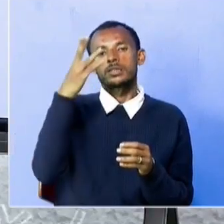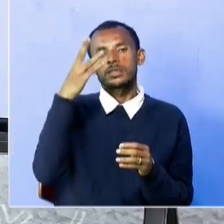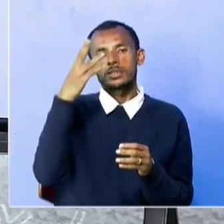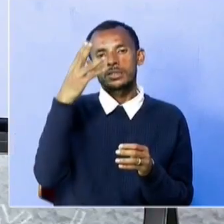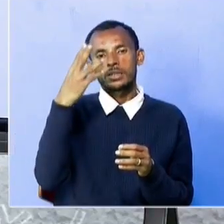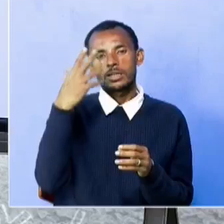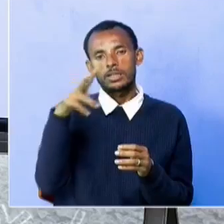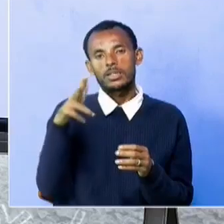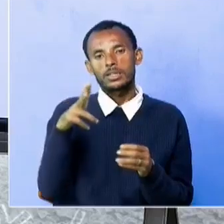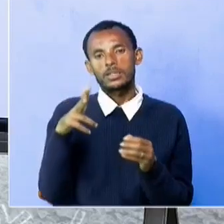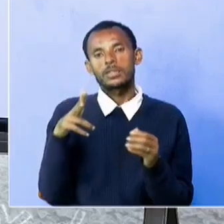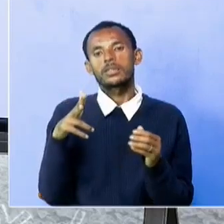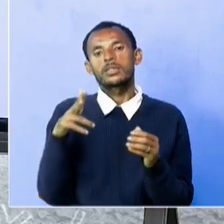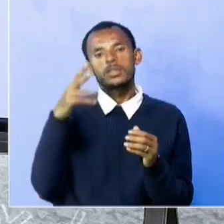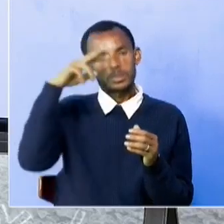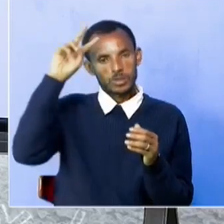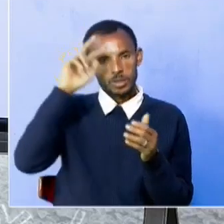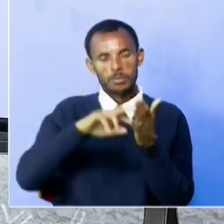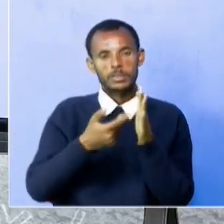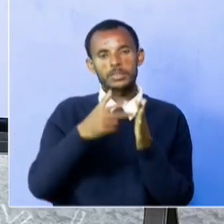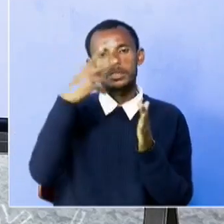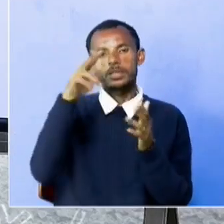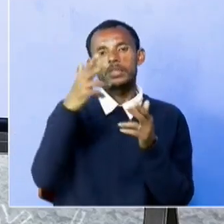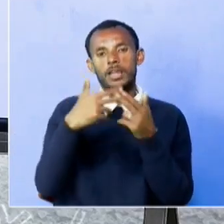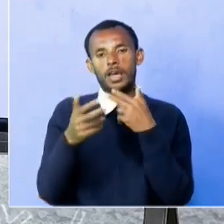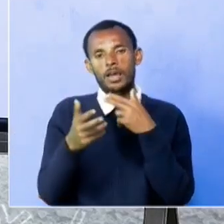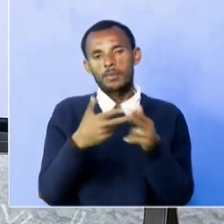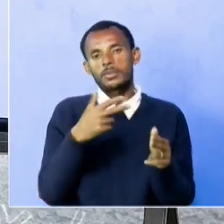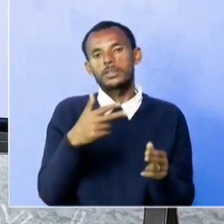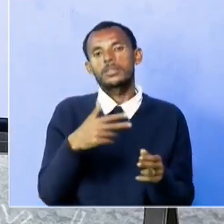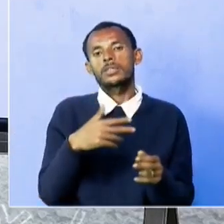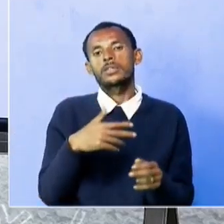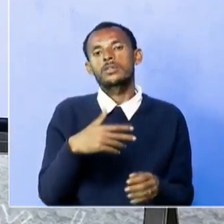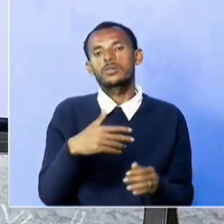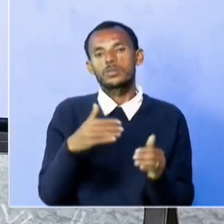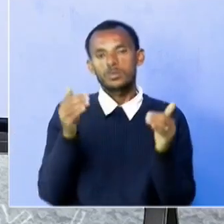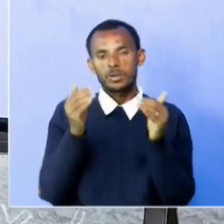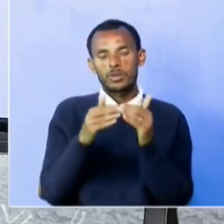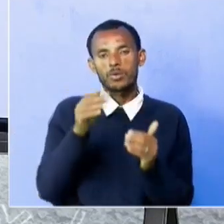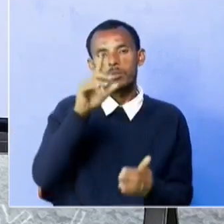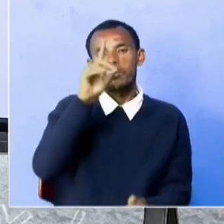means 13 times 13, which is